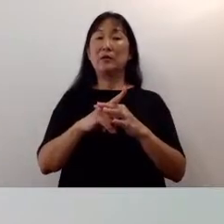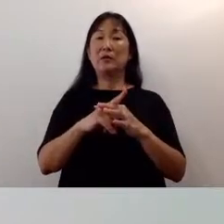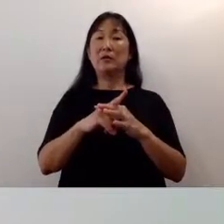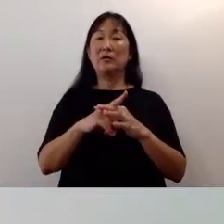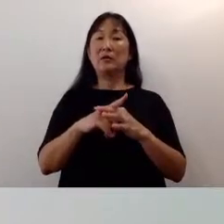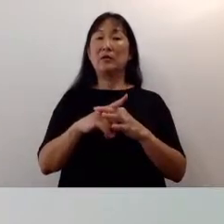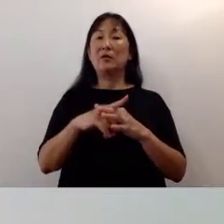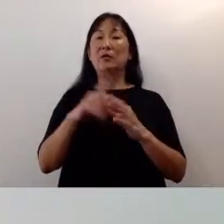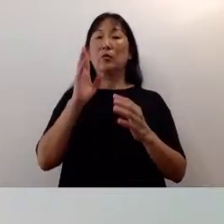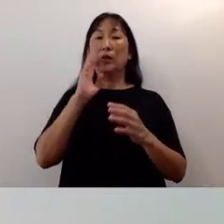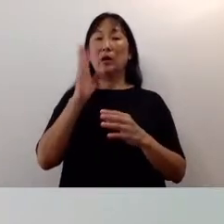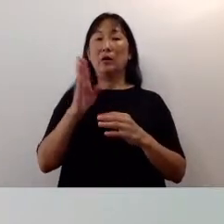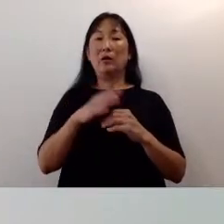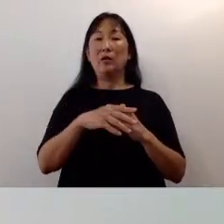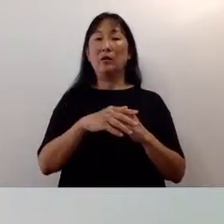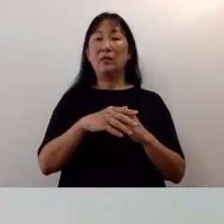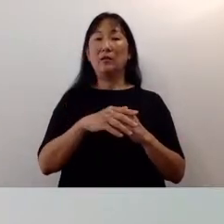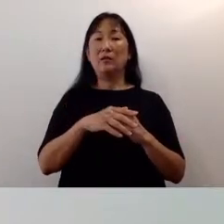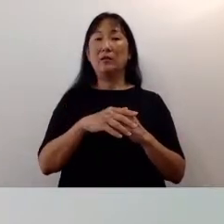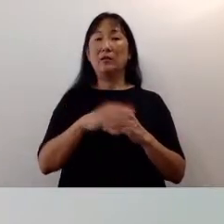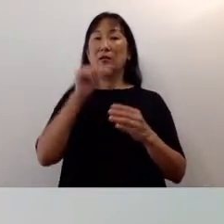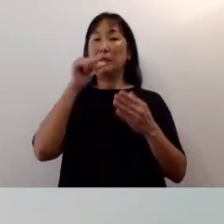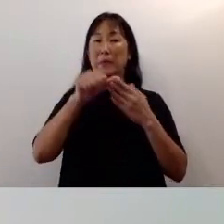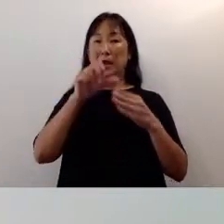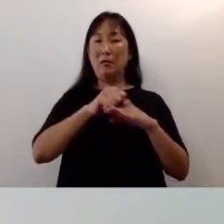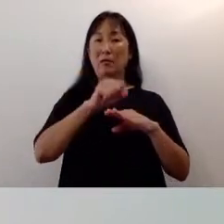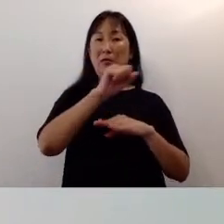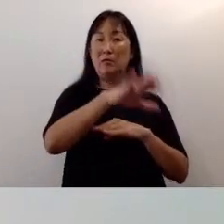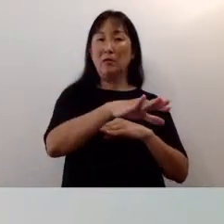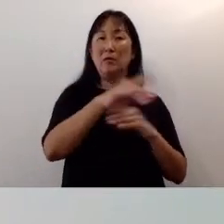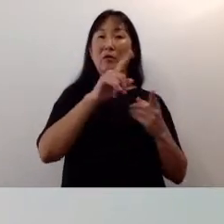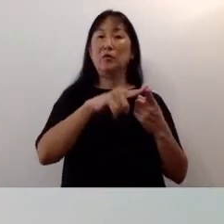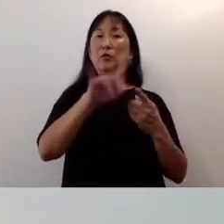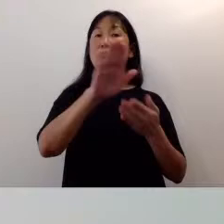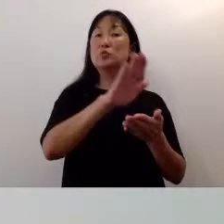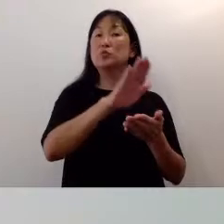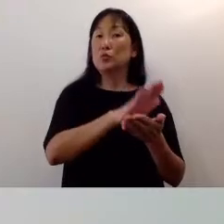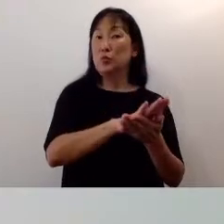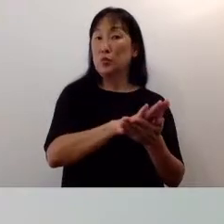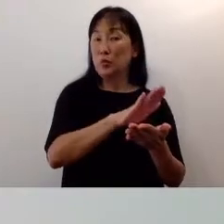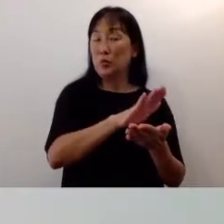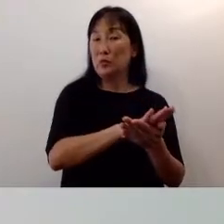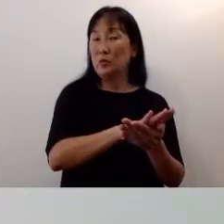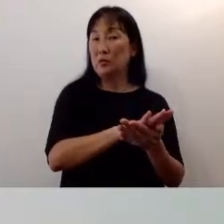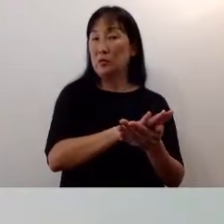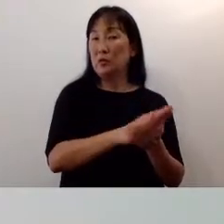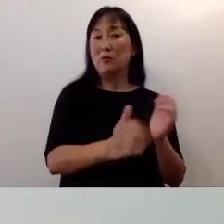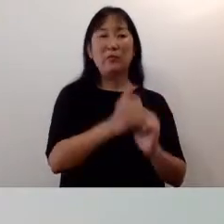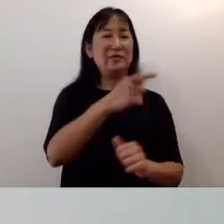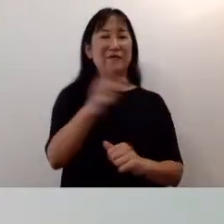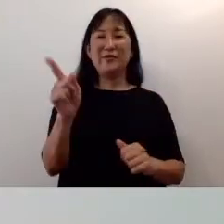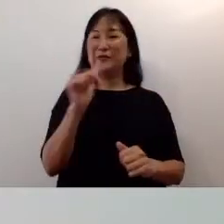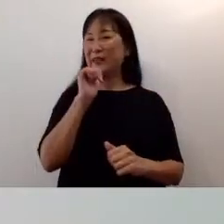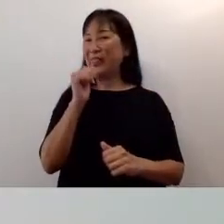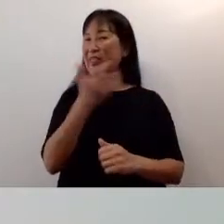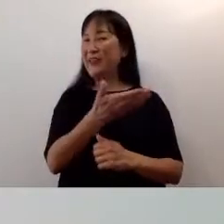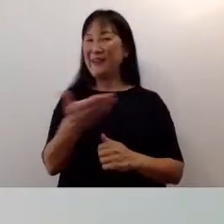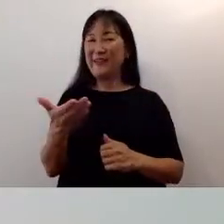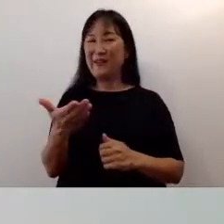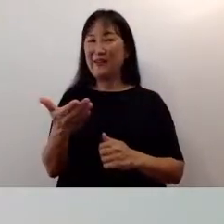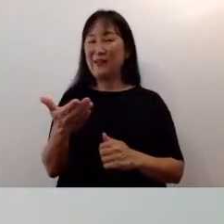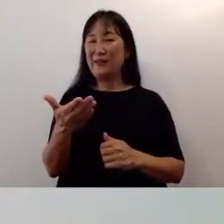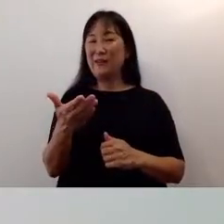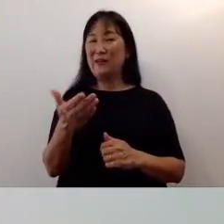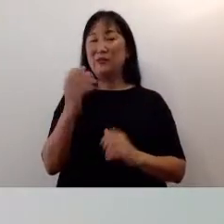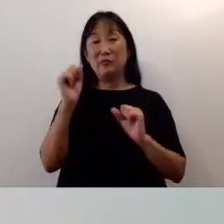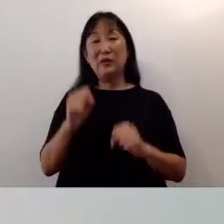two ways. One is they're going to be sent out via mail to your school. Most of you won't be there to pick them up. You can choose